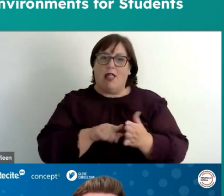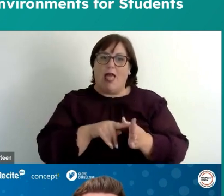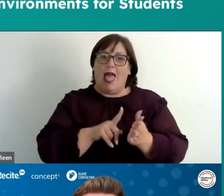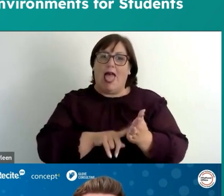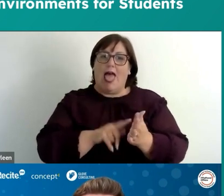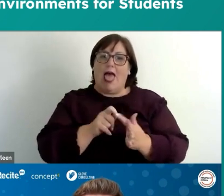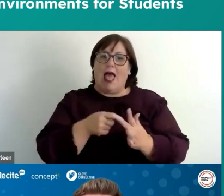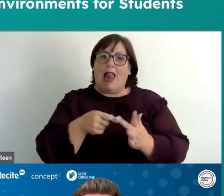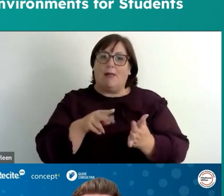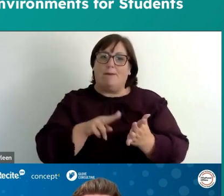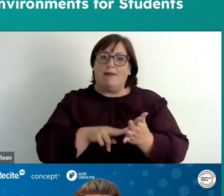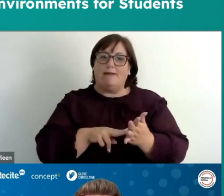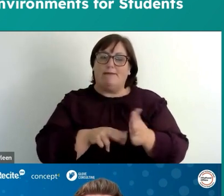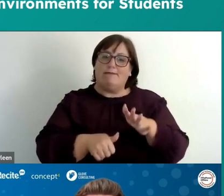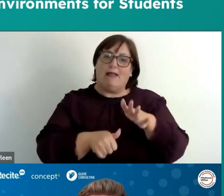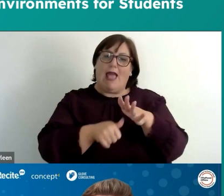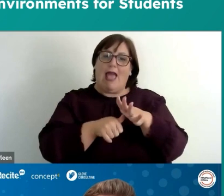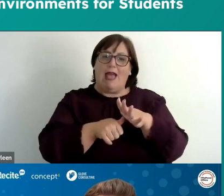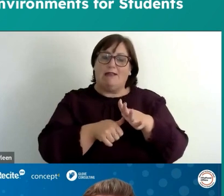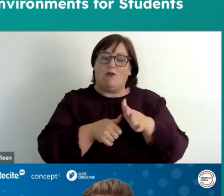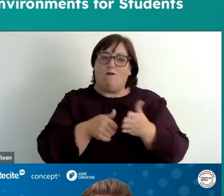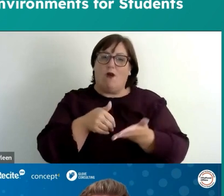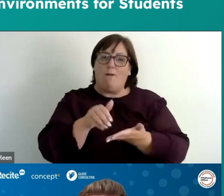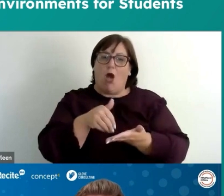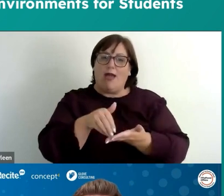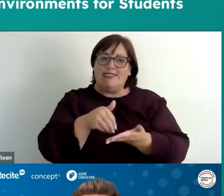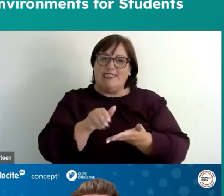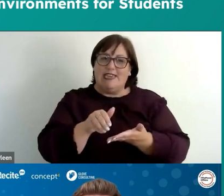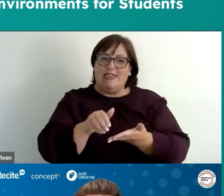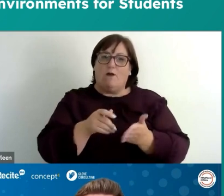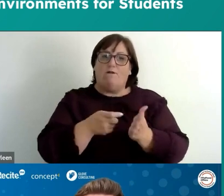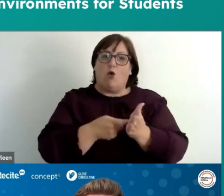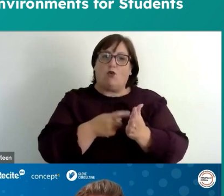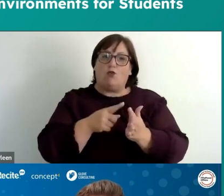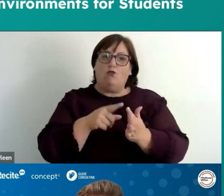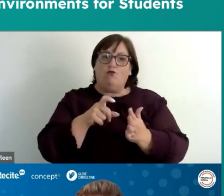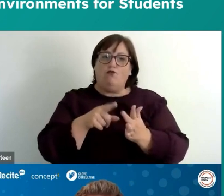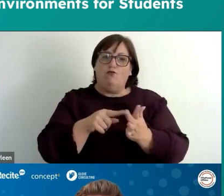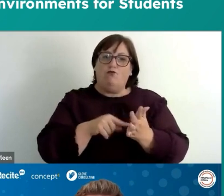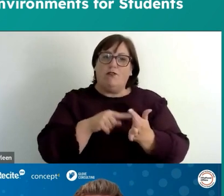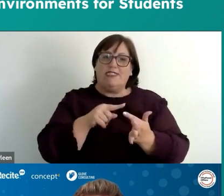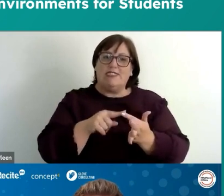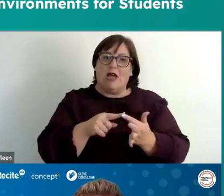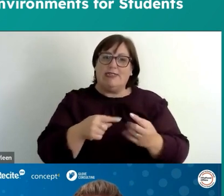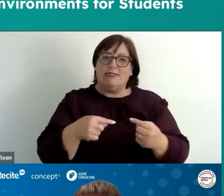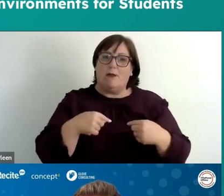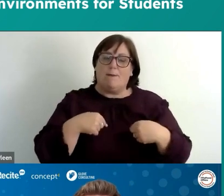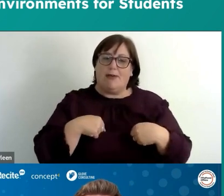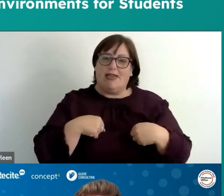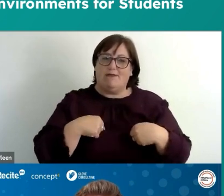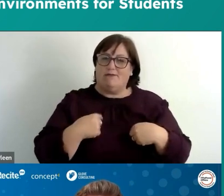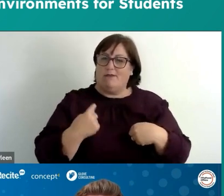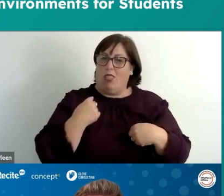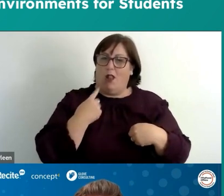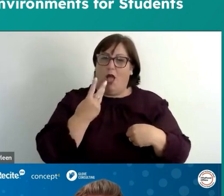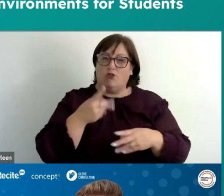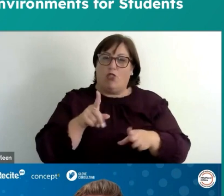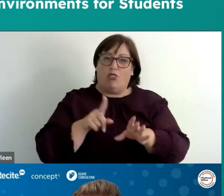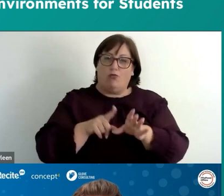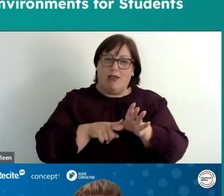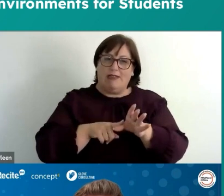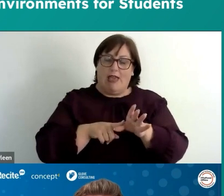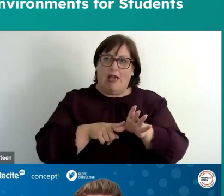marketing for Recite. Over the last 3 years, my eyes have been open to the world of accessibility and inclusion, and it's amazing to see so